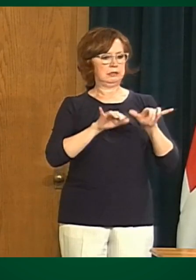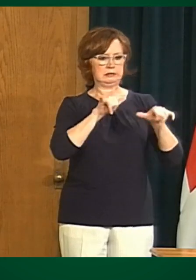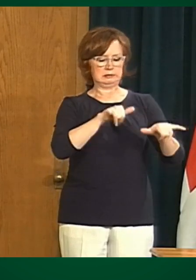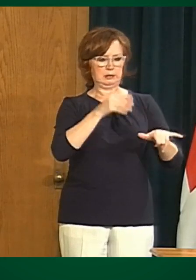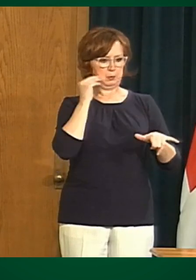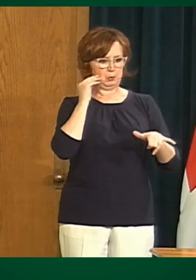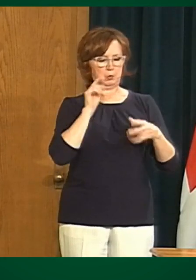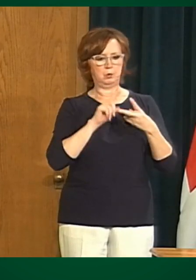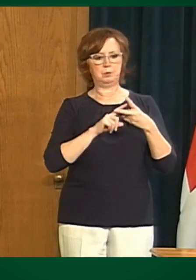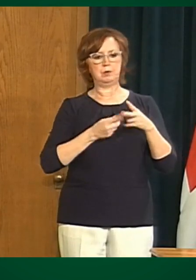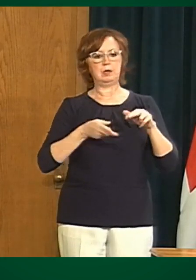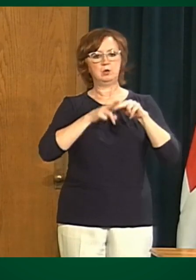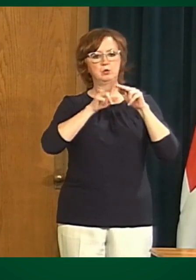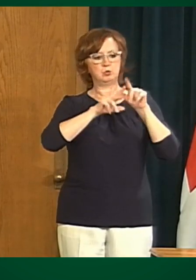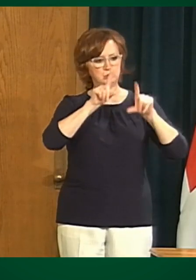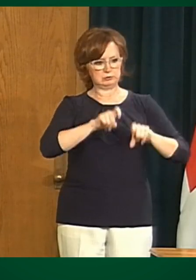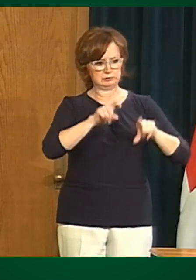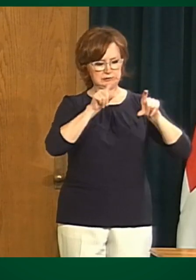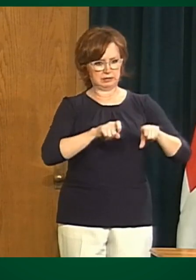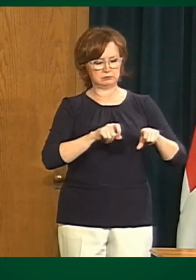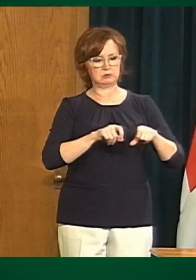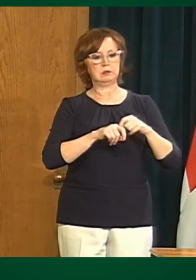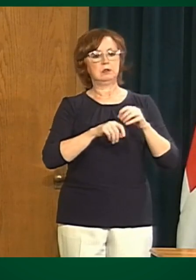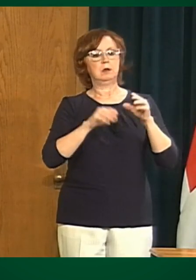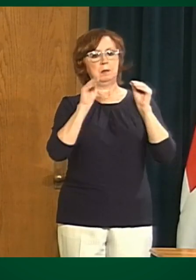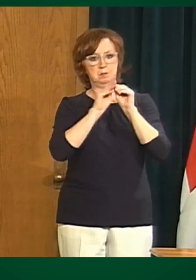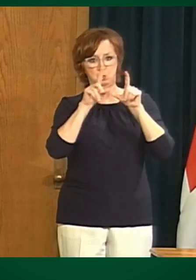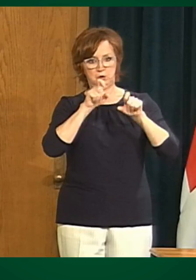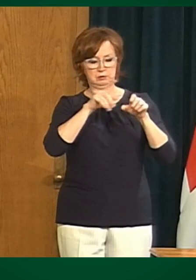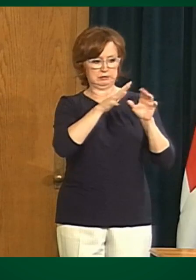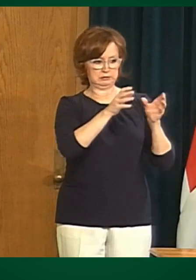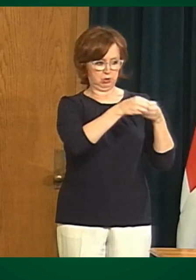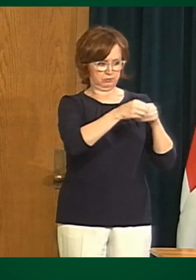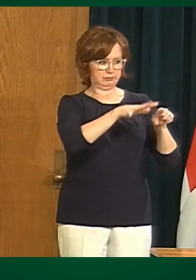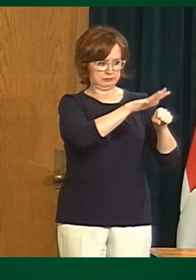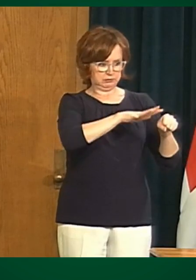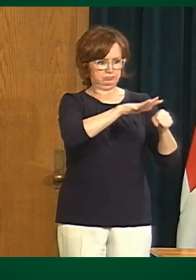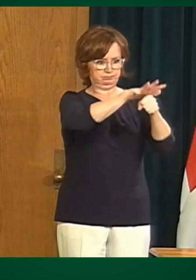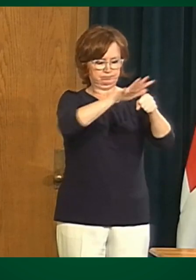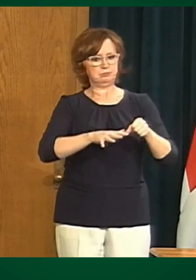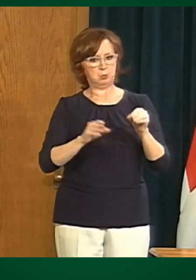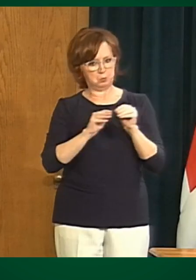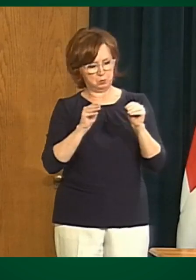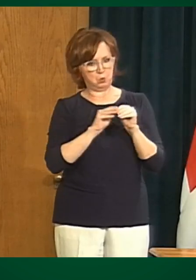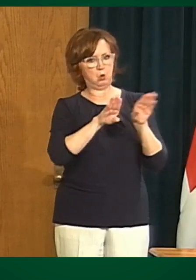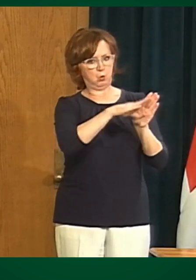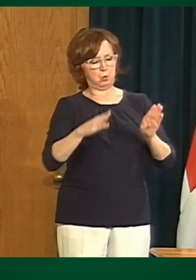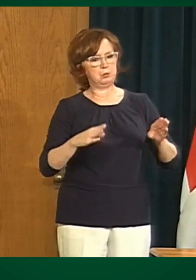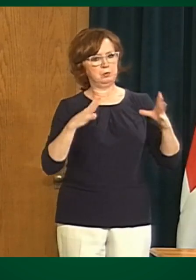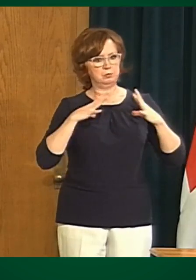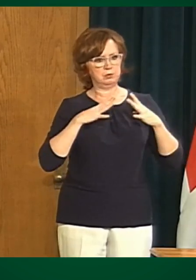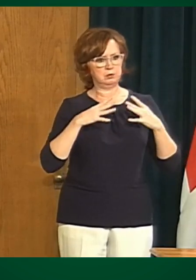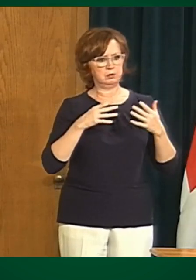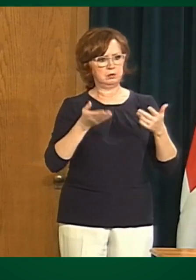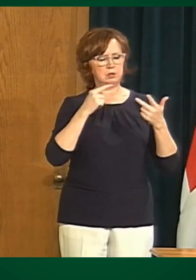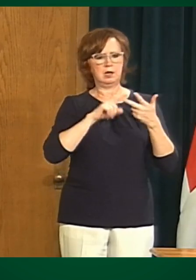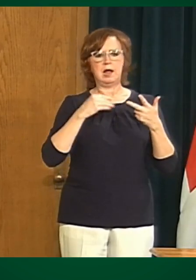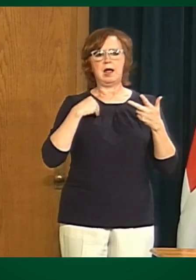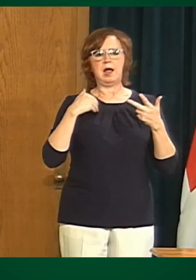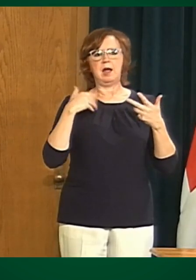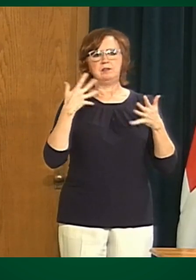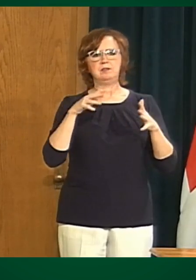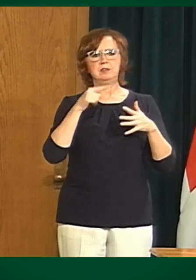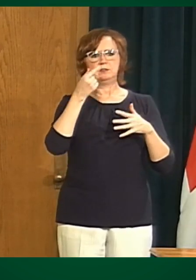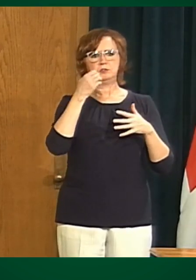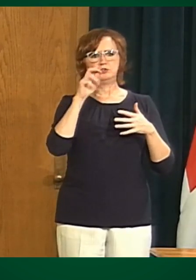in the community by expanding testing sites. Now we have the gene expert machine in